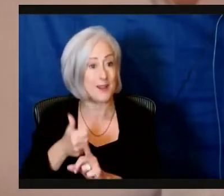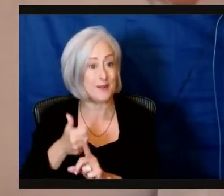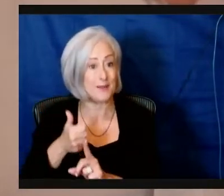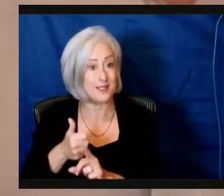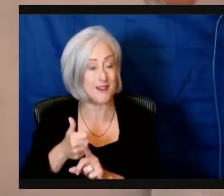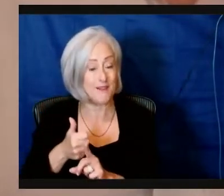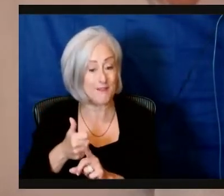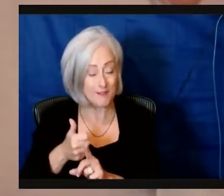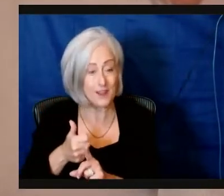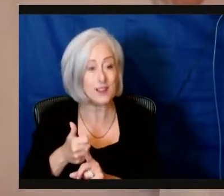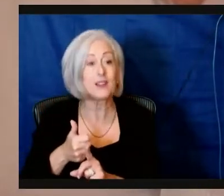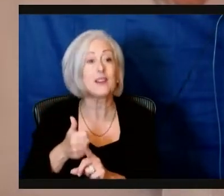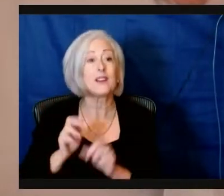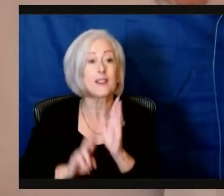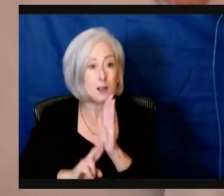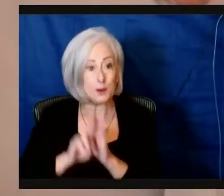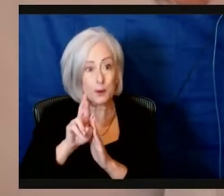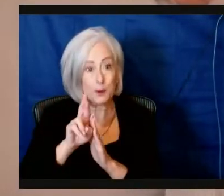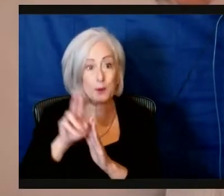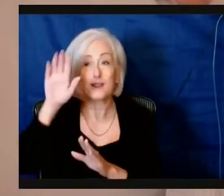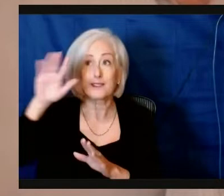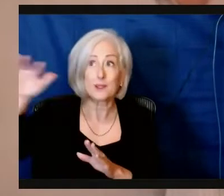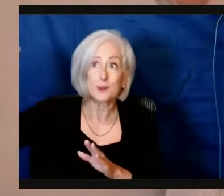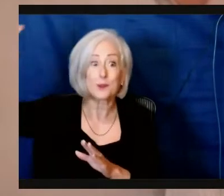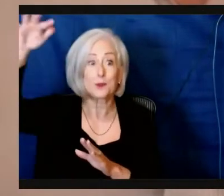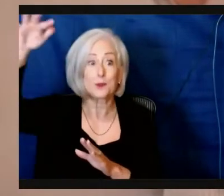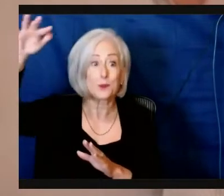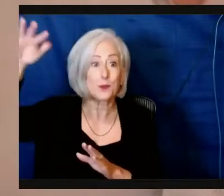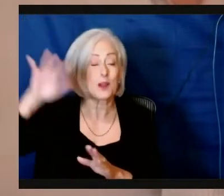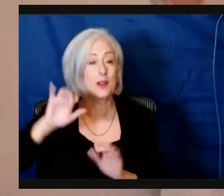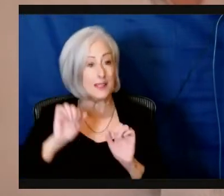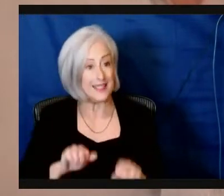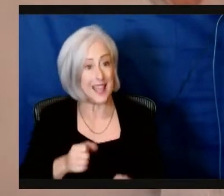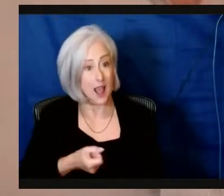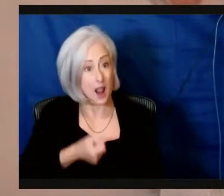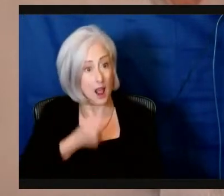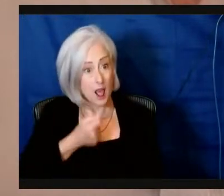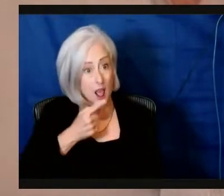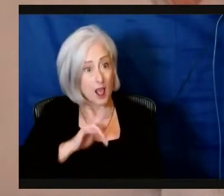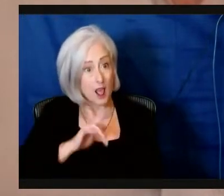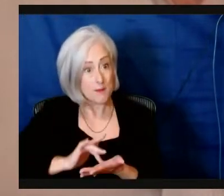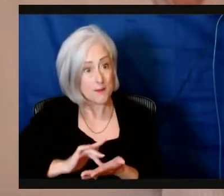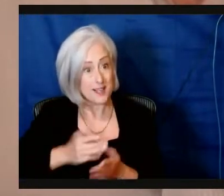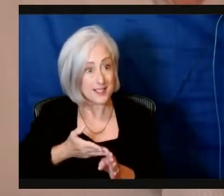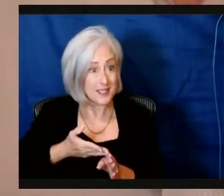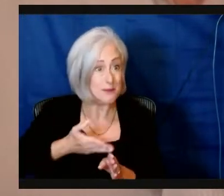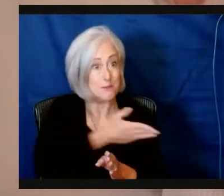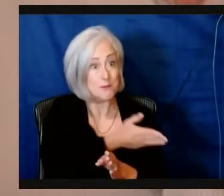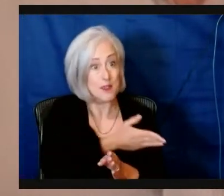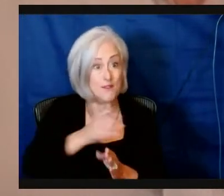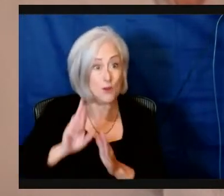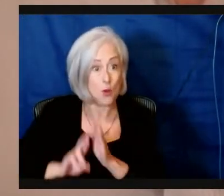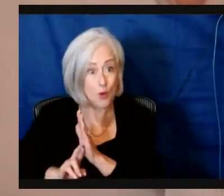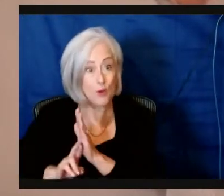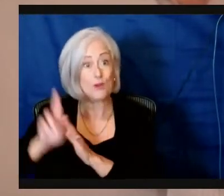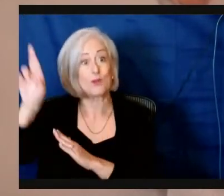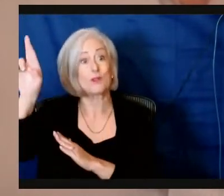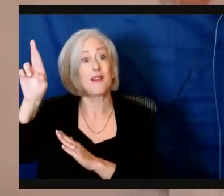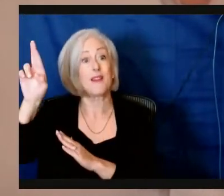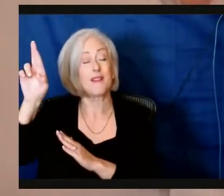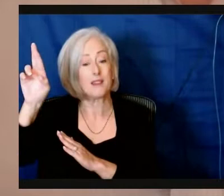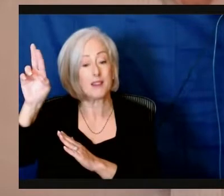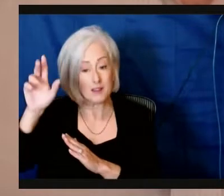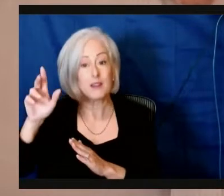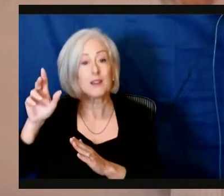drug prophylactically, so ahead of time, and hopefully have that protection now on board or in the body,